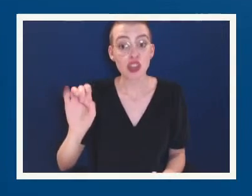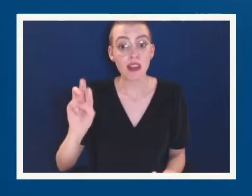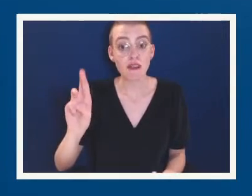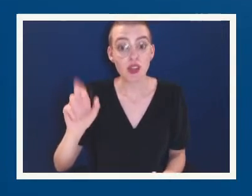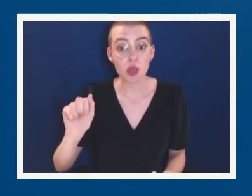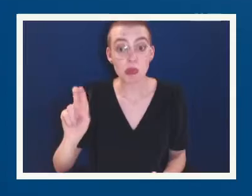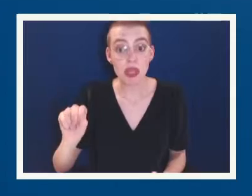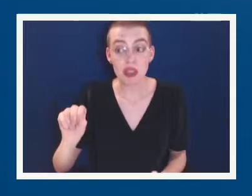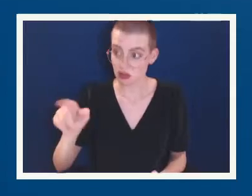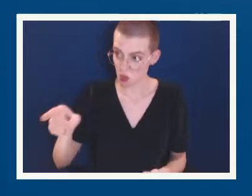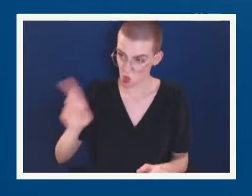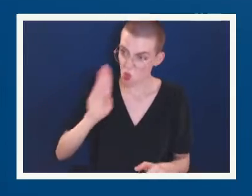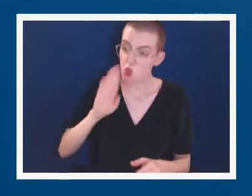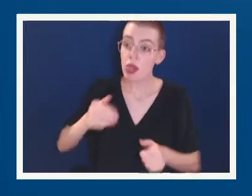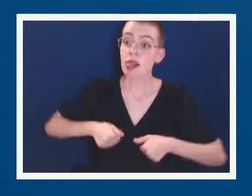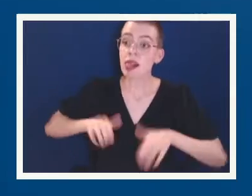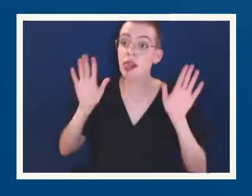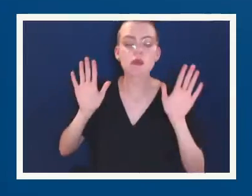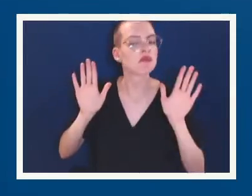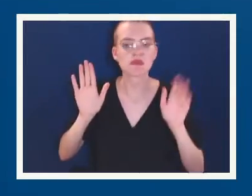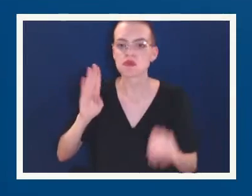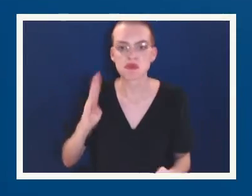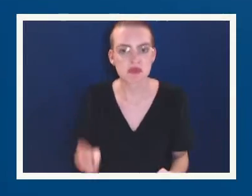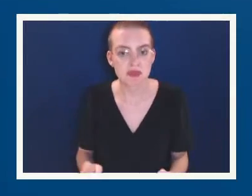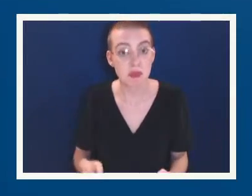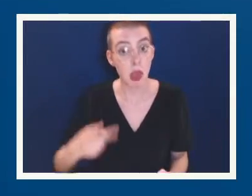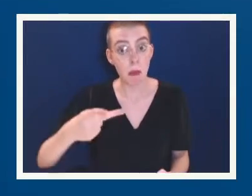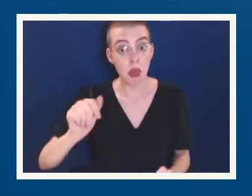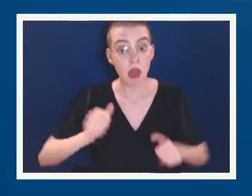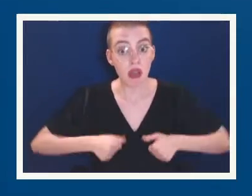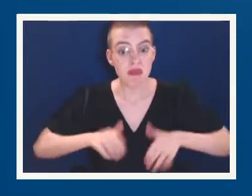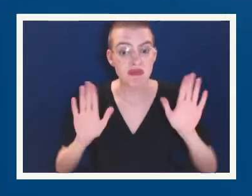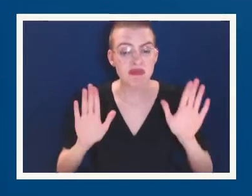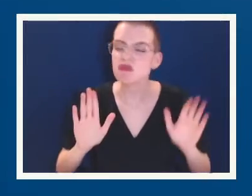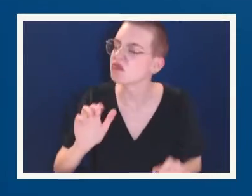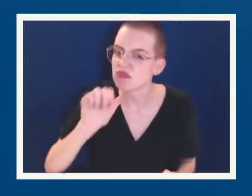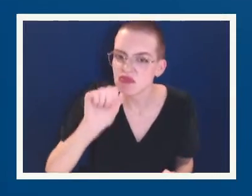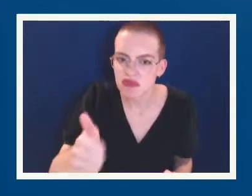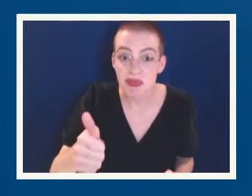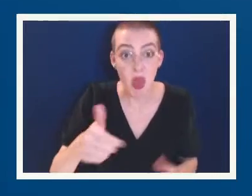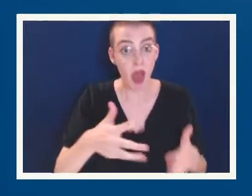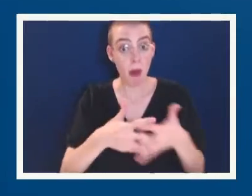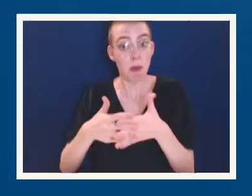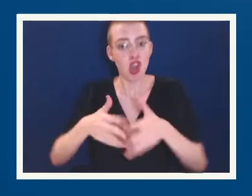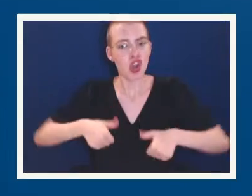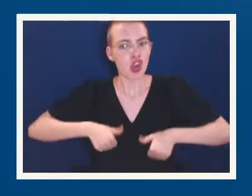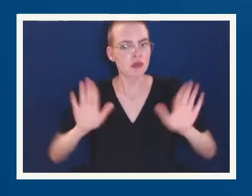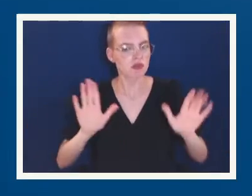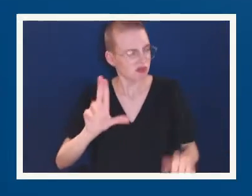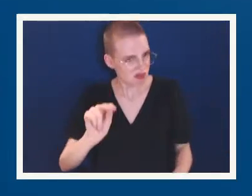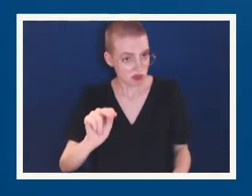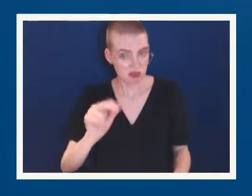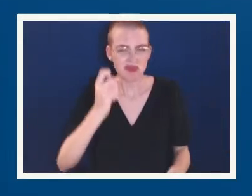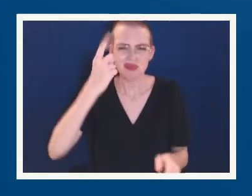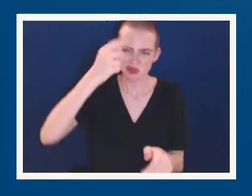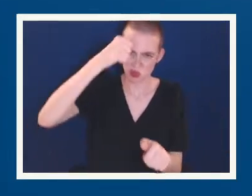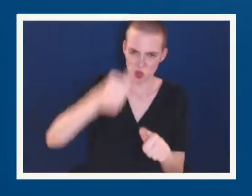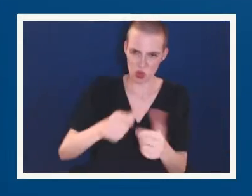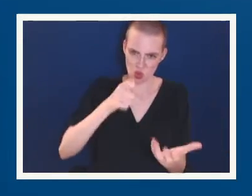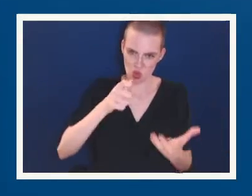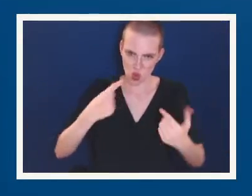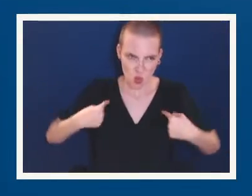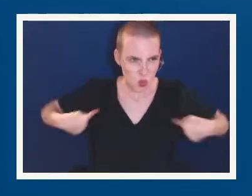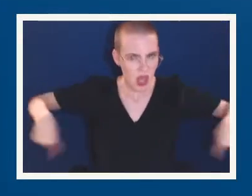in Pennsylvania. There is no quit in America. We just have to remember who we are. We are the United States of